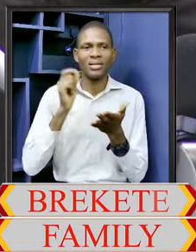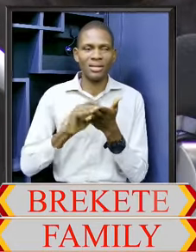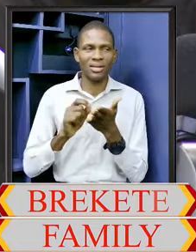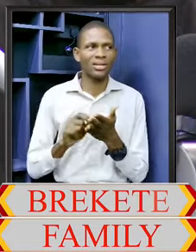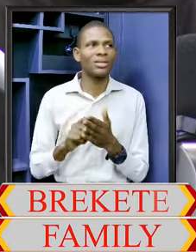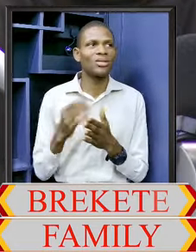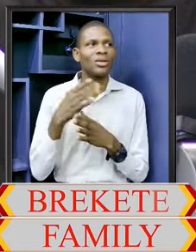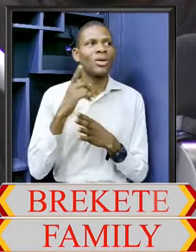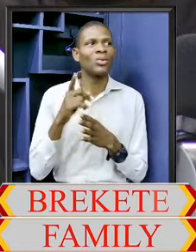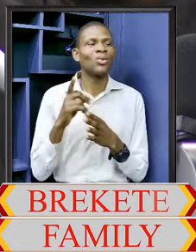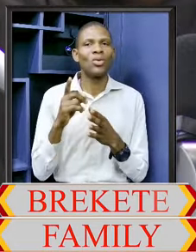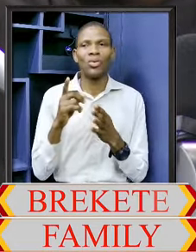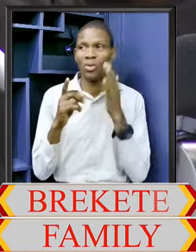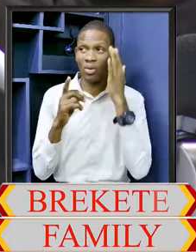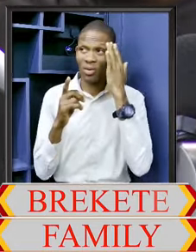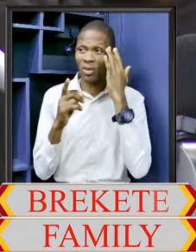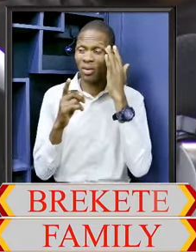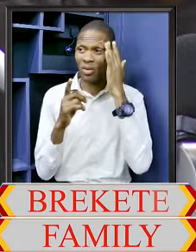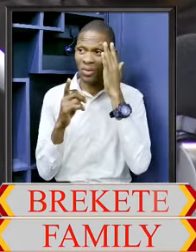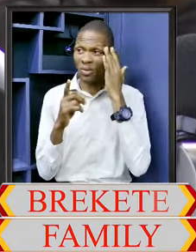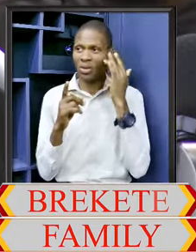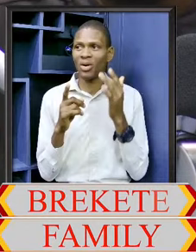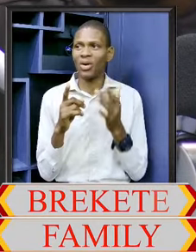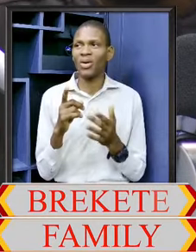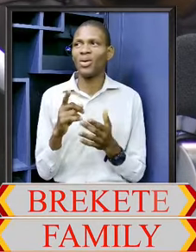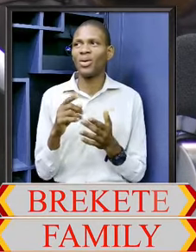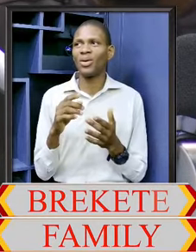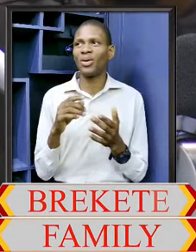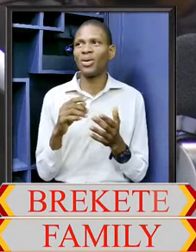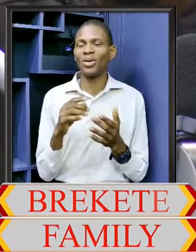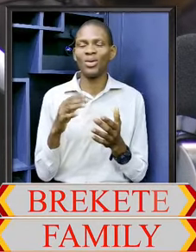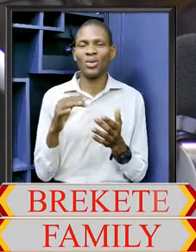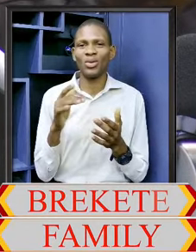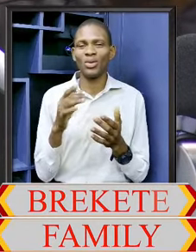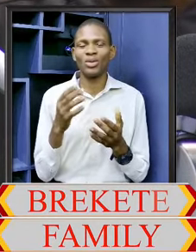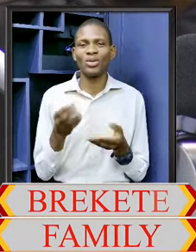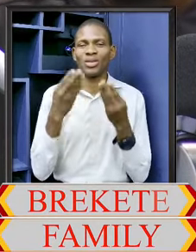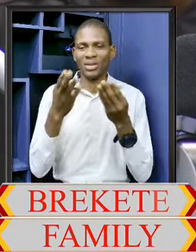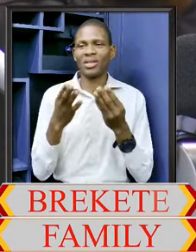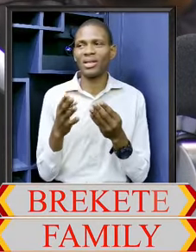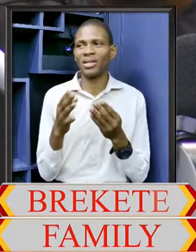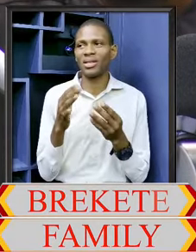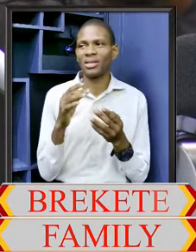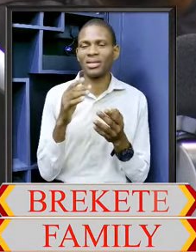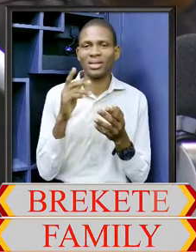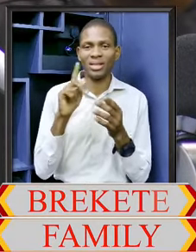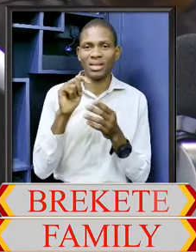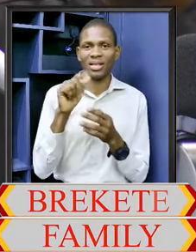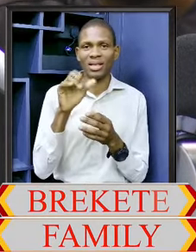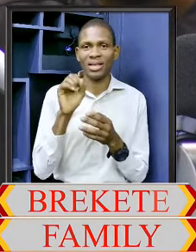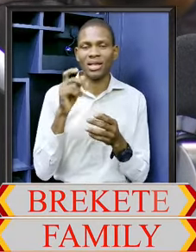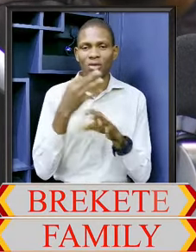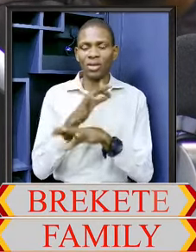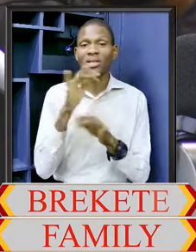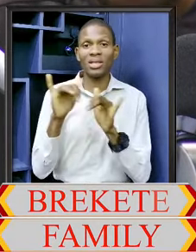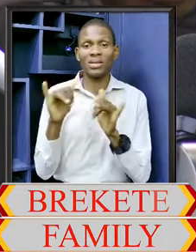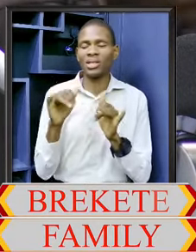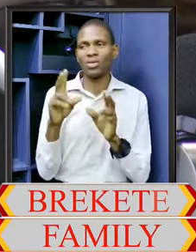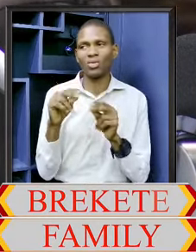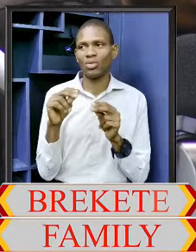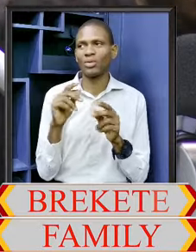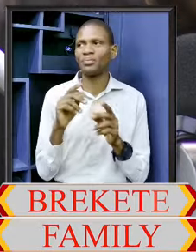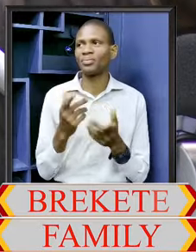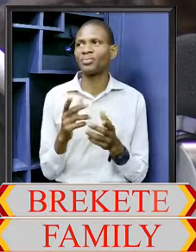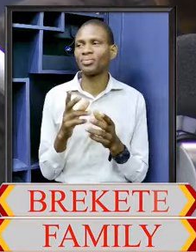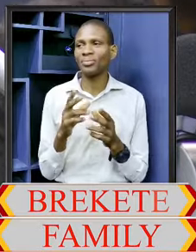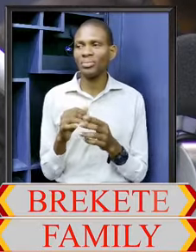Somebody been suggest tax force. Is it the same thing as tax team? No, sir. Oh, na different thing? Yes, sir. Okay. Well, yeah, make we